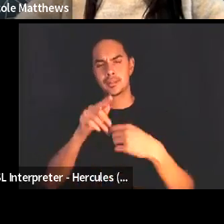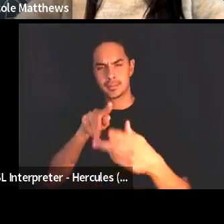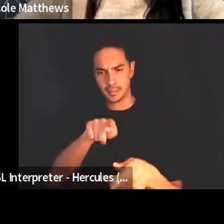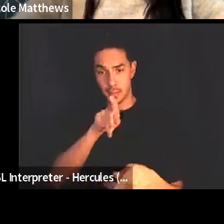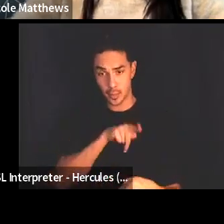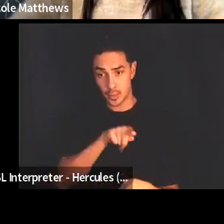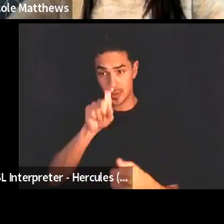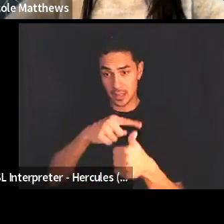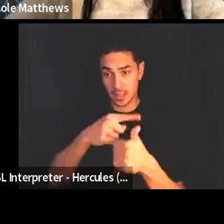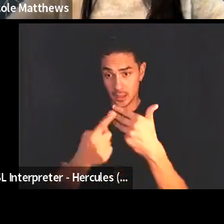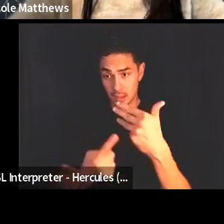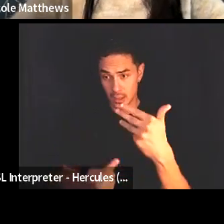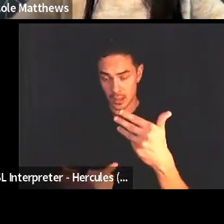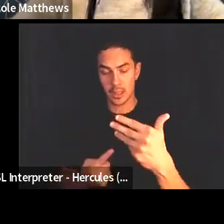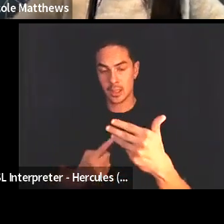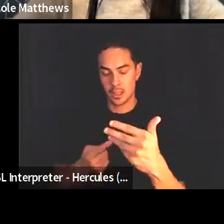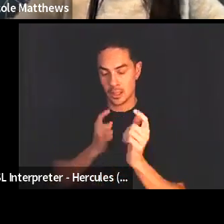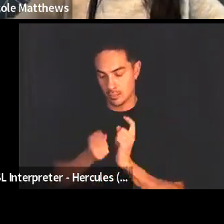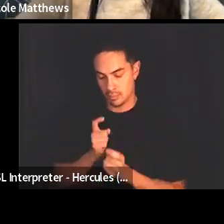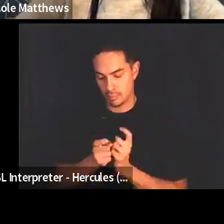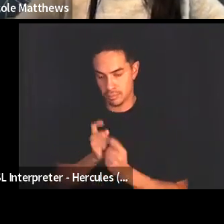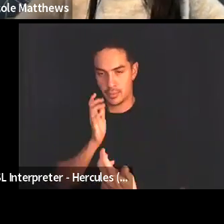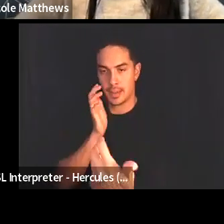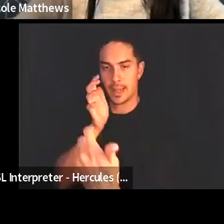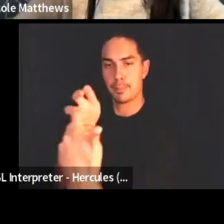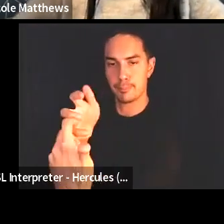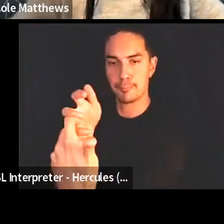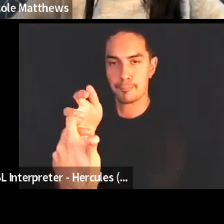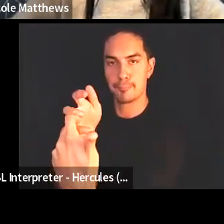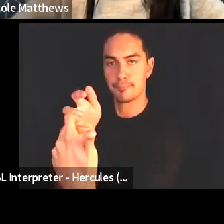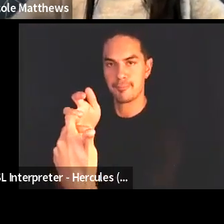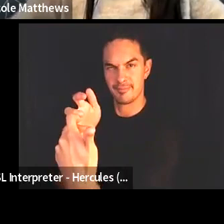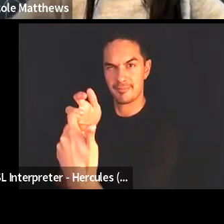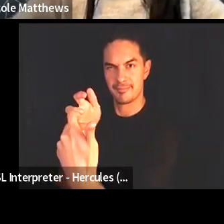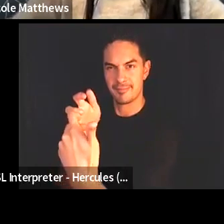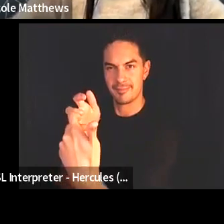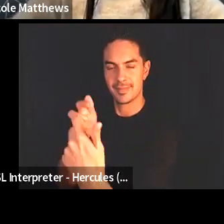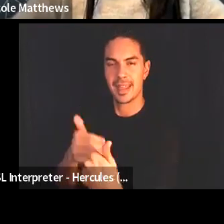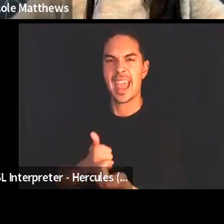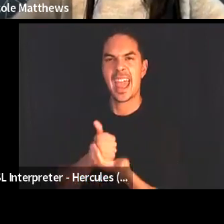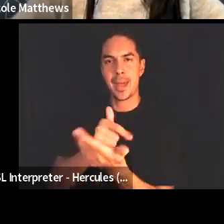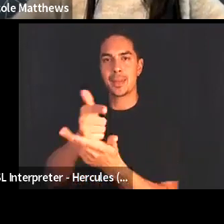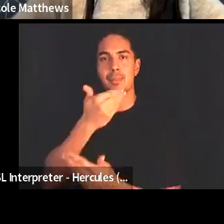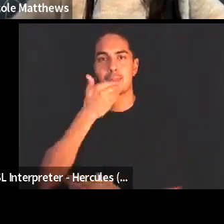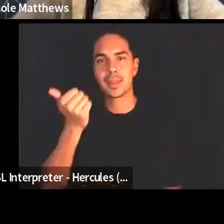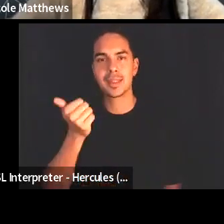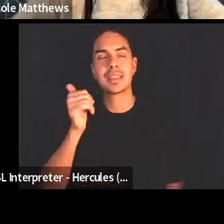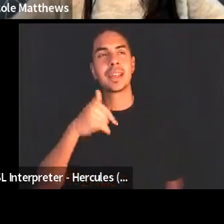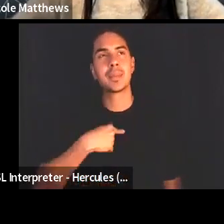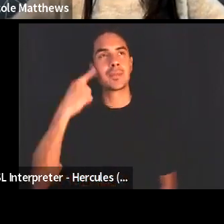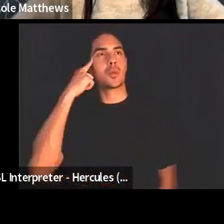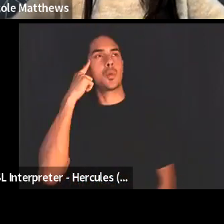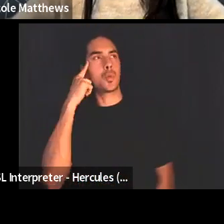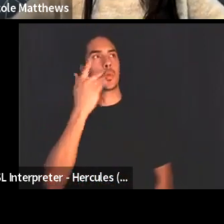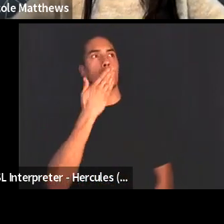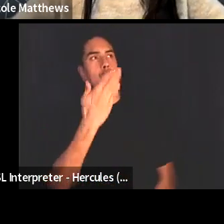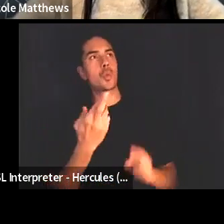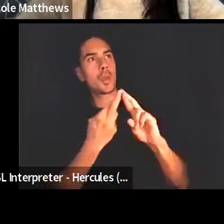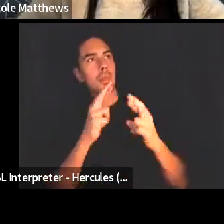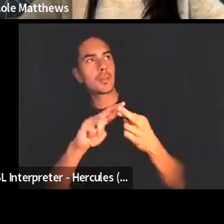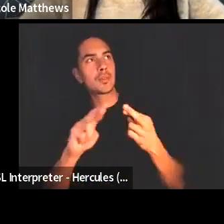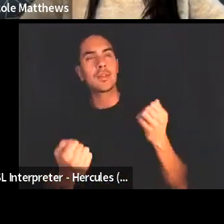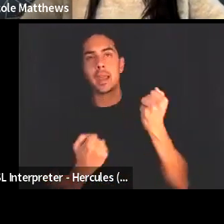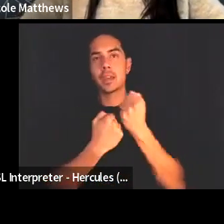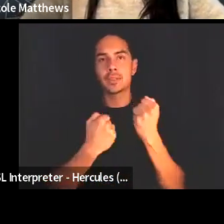wholeheartedly want or that they know what's best for them. And that was just what I was thinking about, of being a good relative in advocacy.